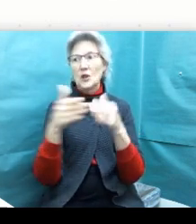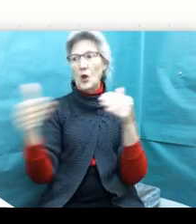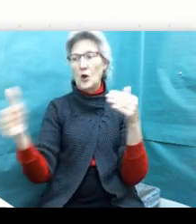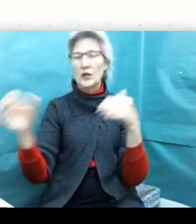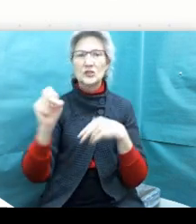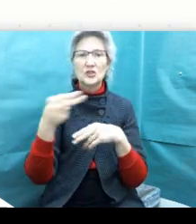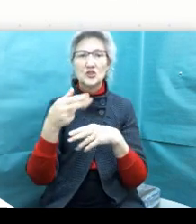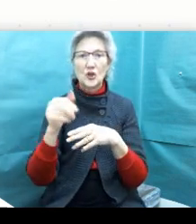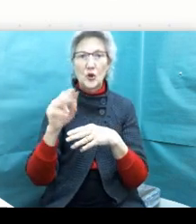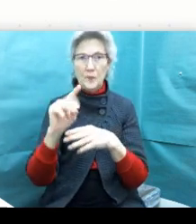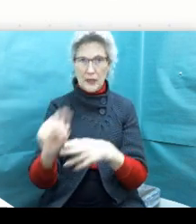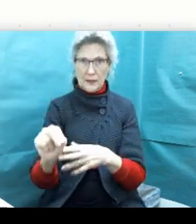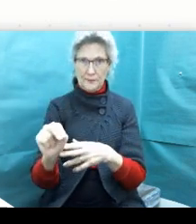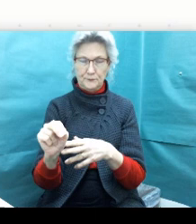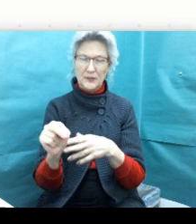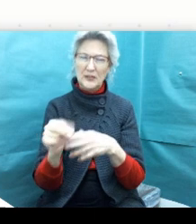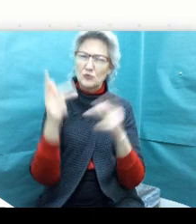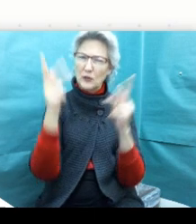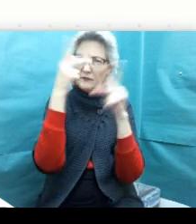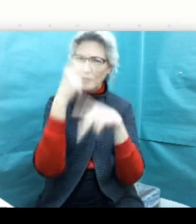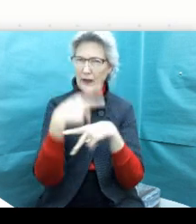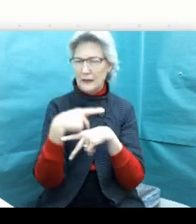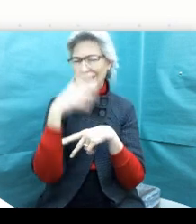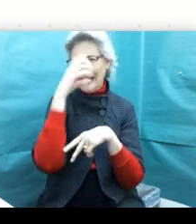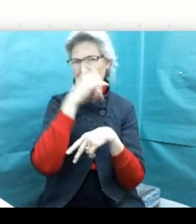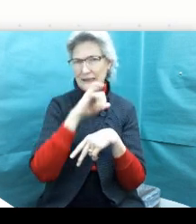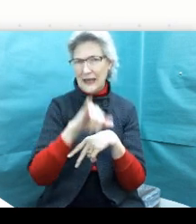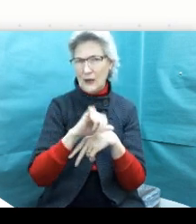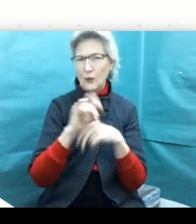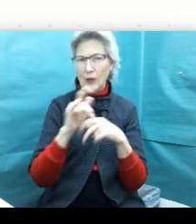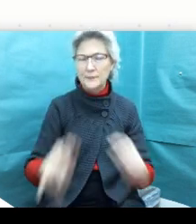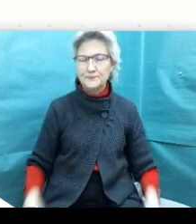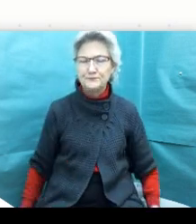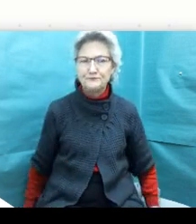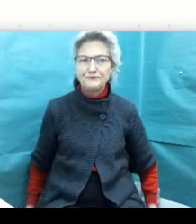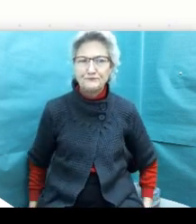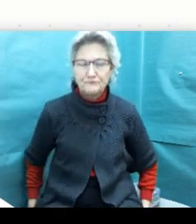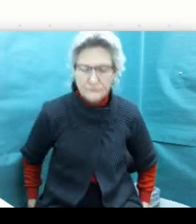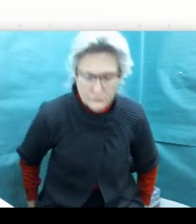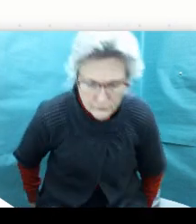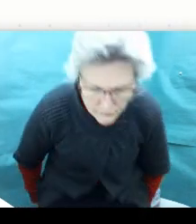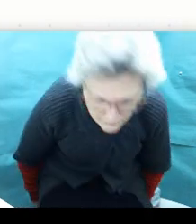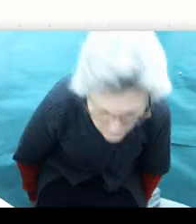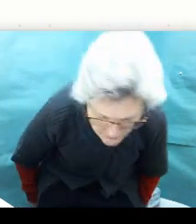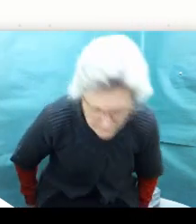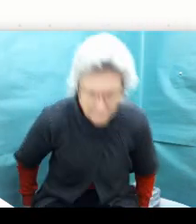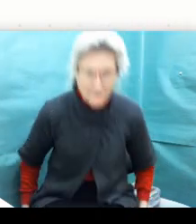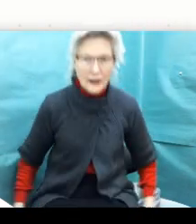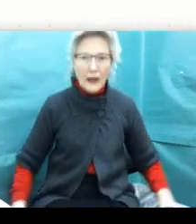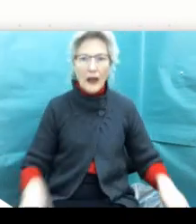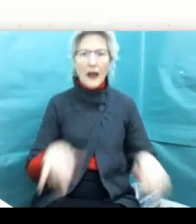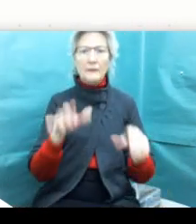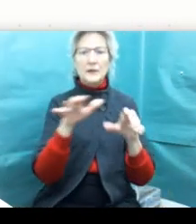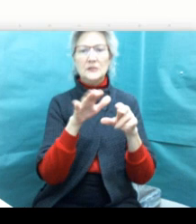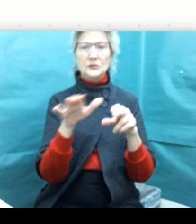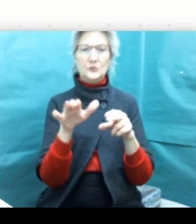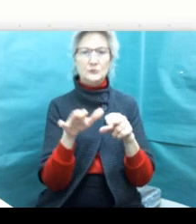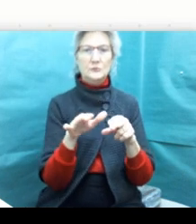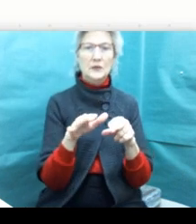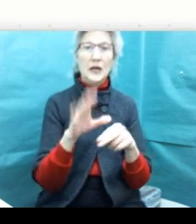feet. So let's just try to solve that. Let's make a guess there as a starting point and give it a go. So I'm going to do